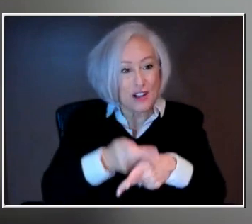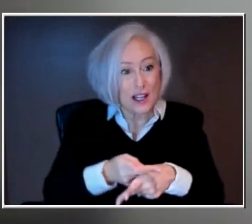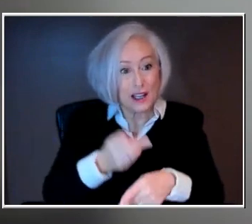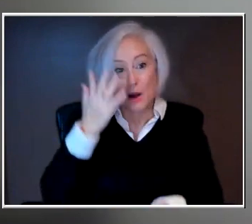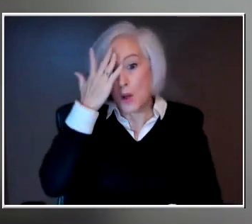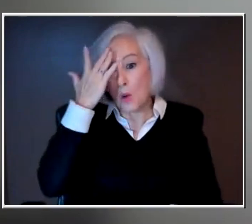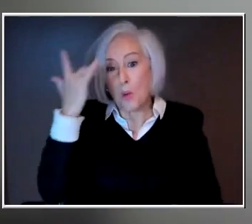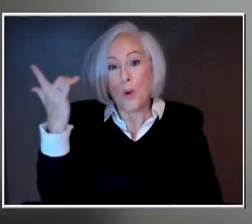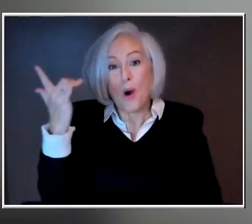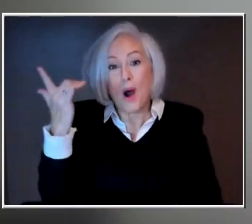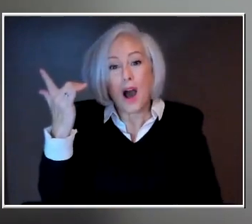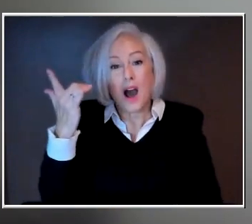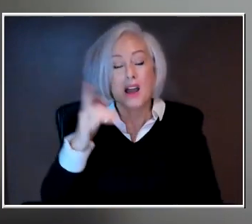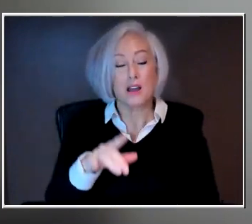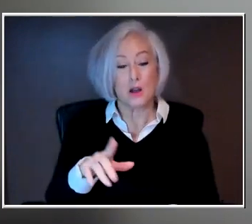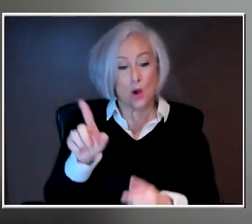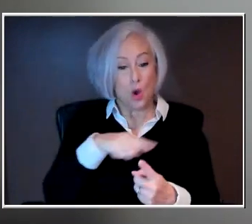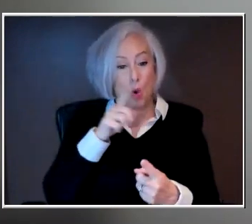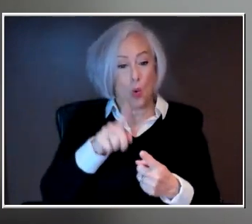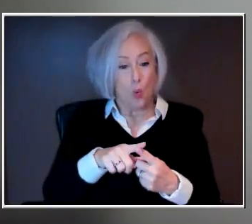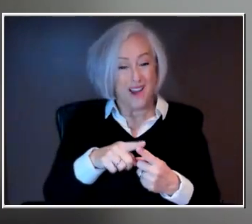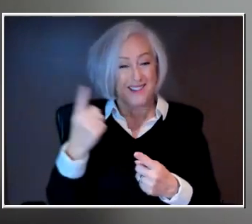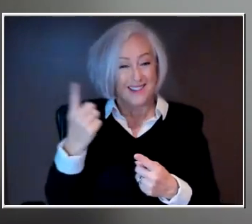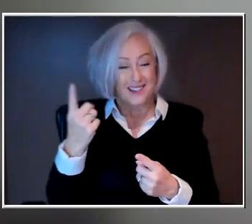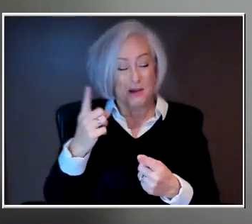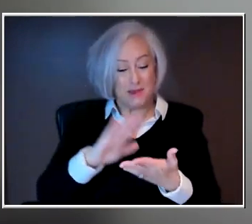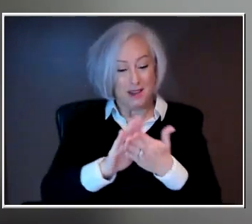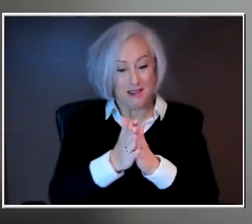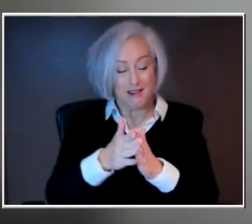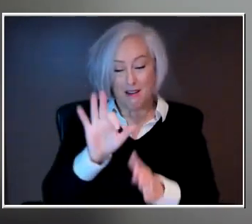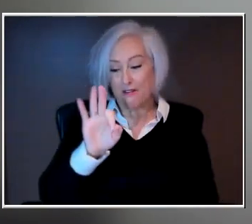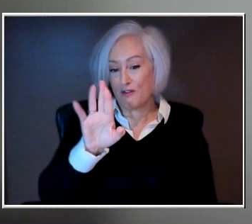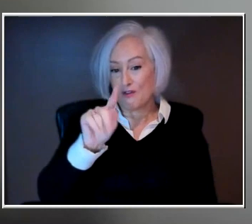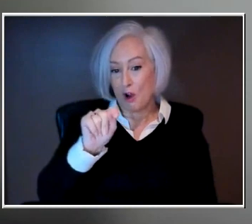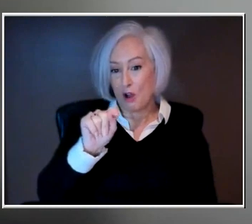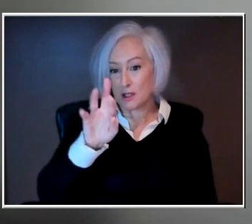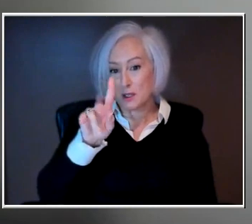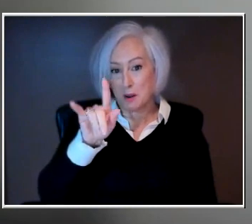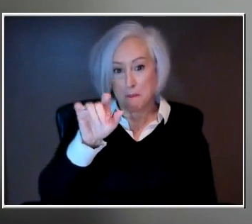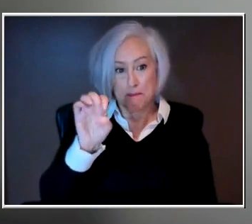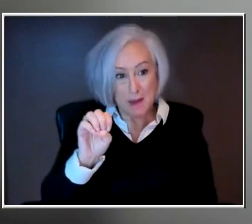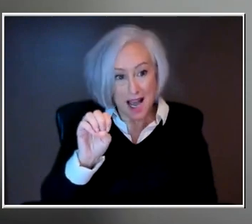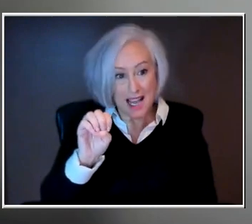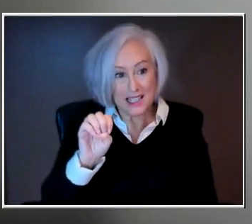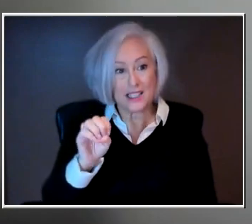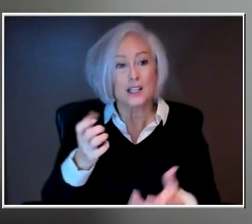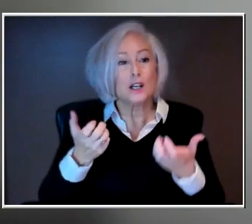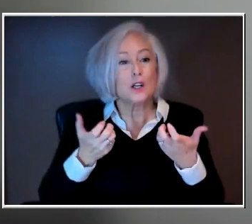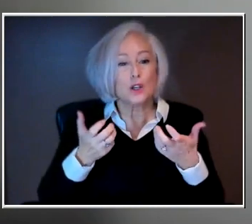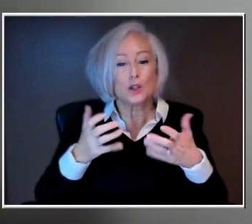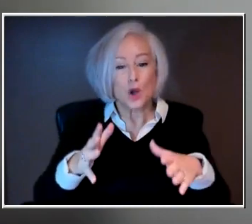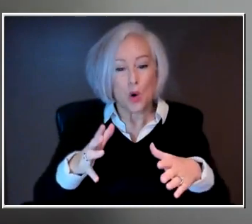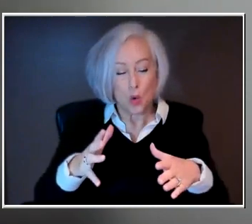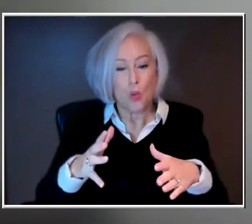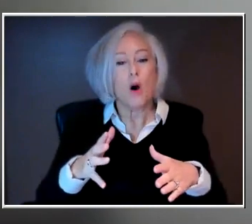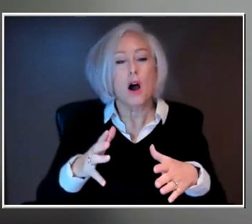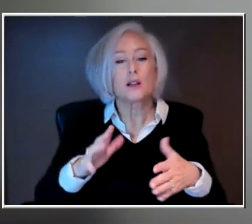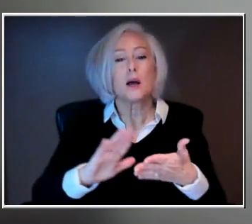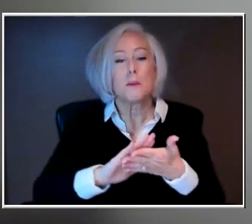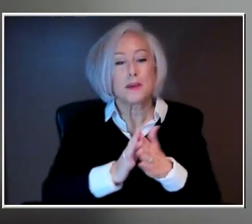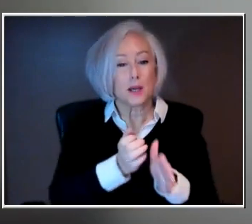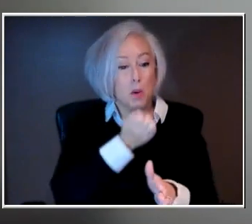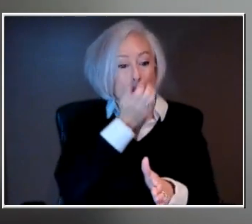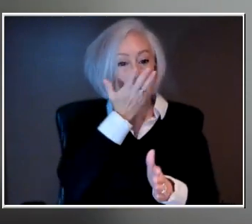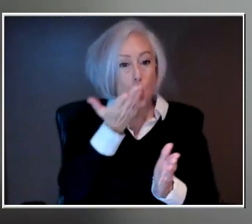thaw out and then go refreeze. It's the worst thing you can do with frostbite. So although people would not